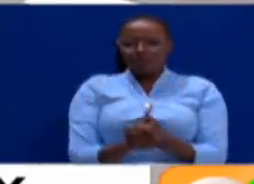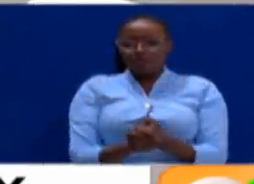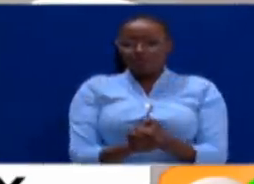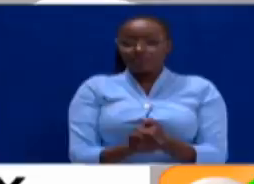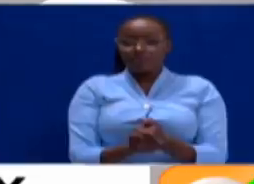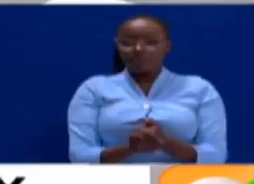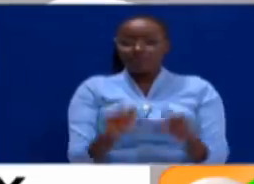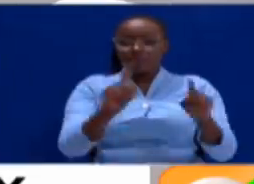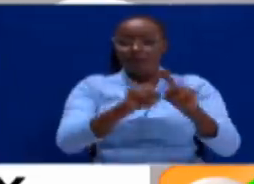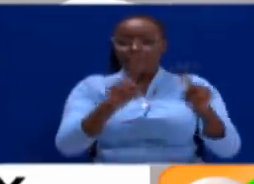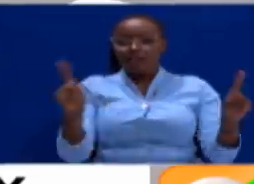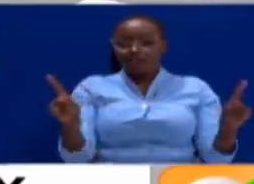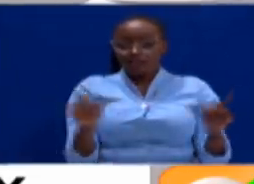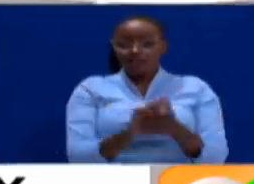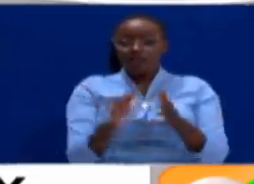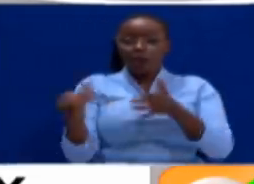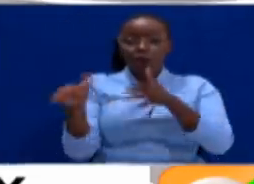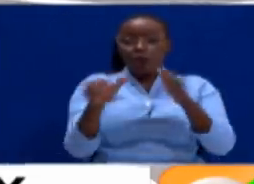as president. But